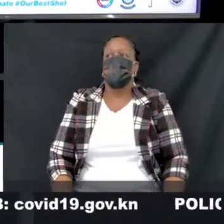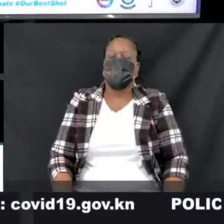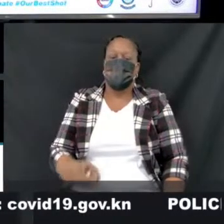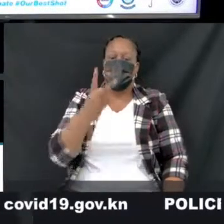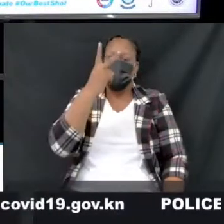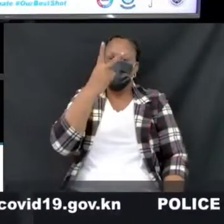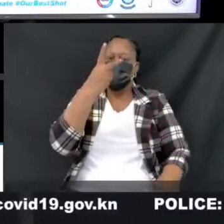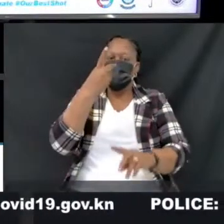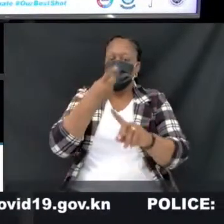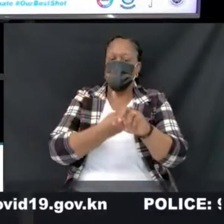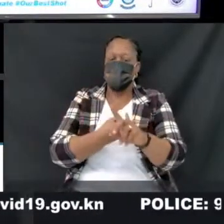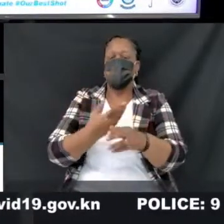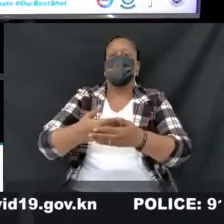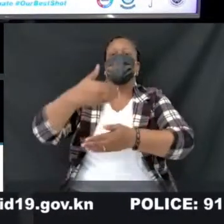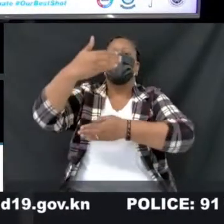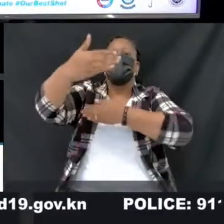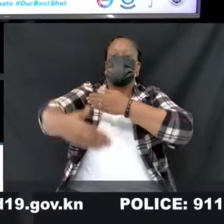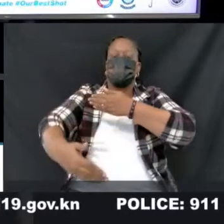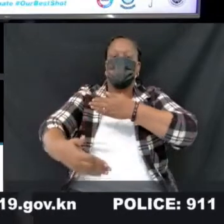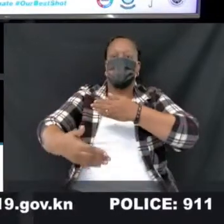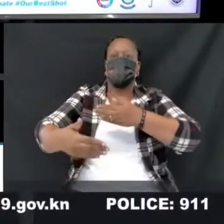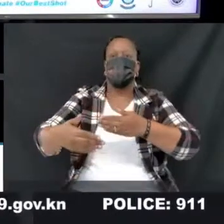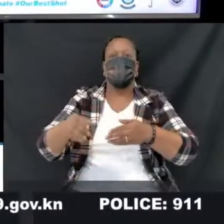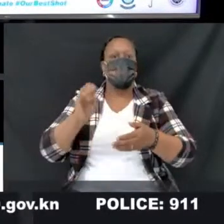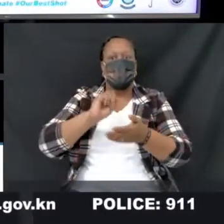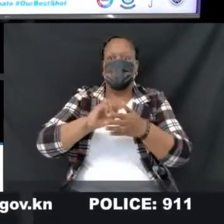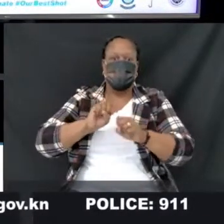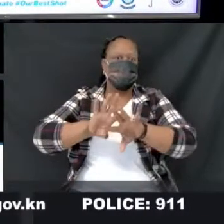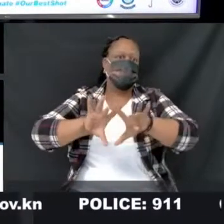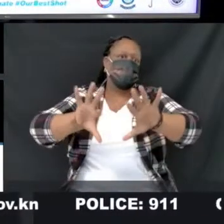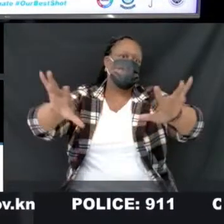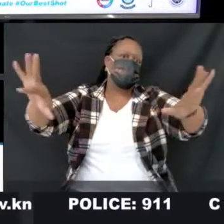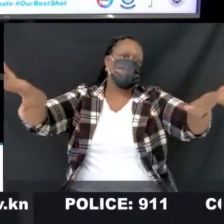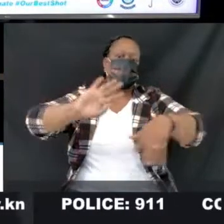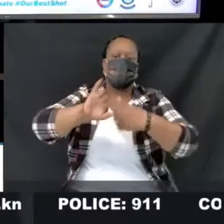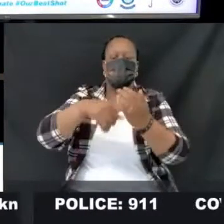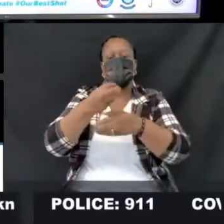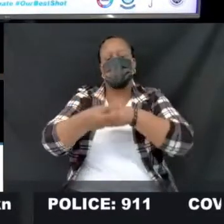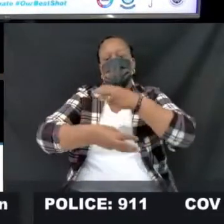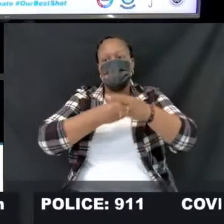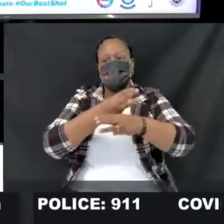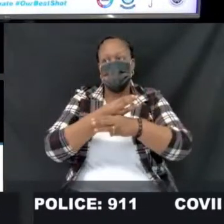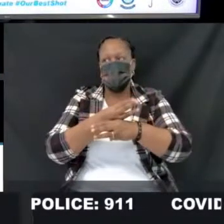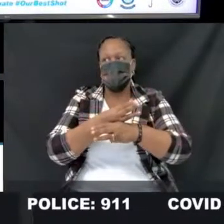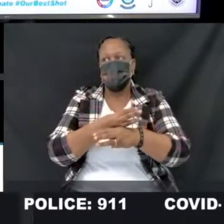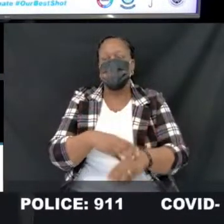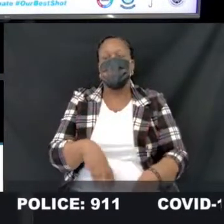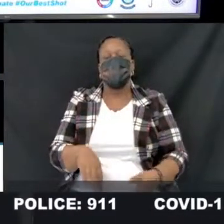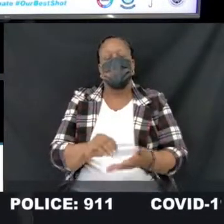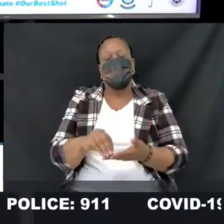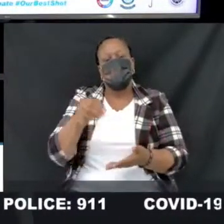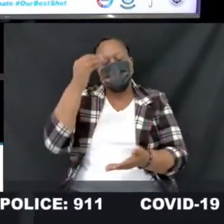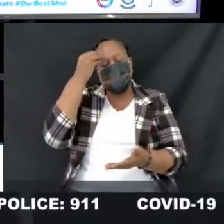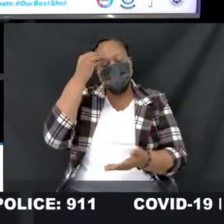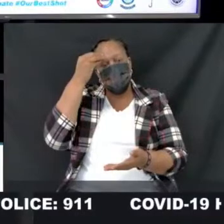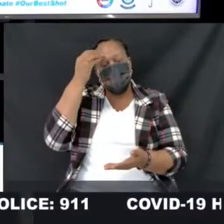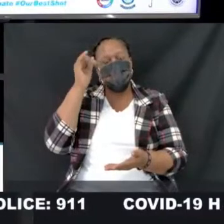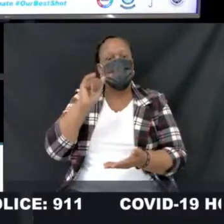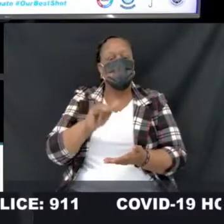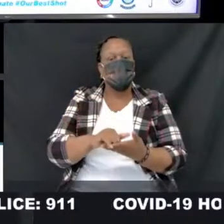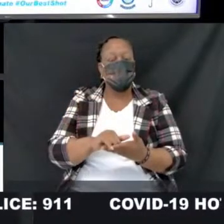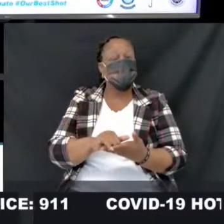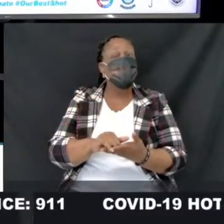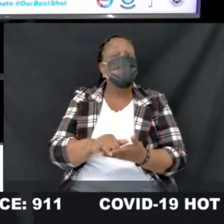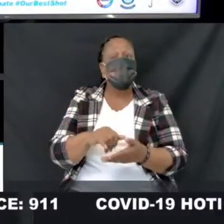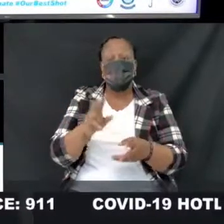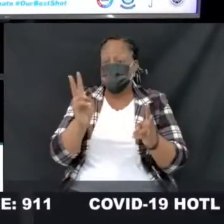spread uninhibited across the globe to become the dominant strain, we have learned, 1, that this variant is